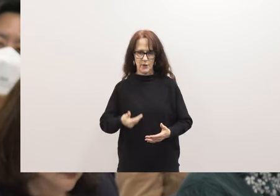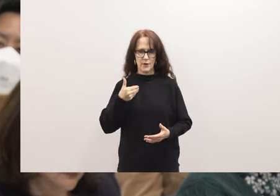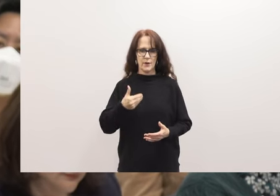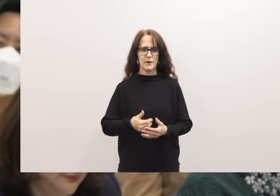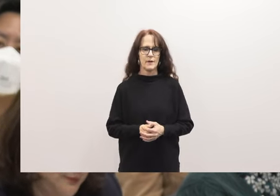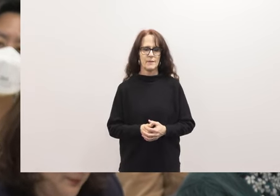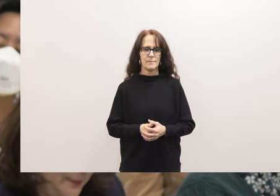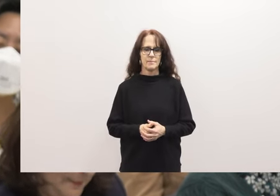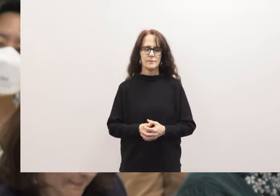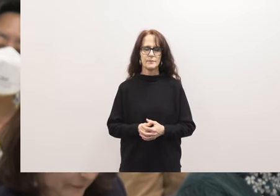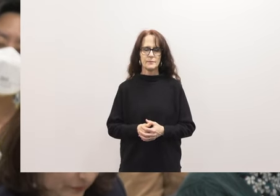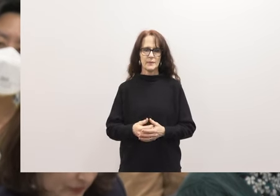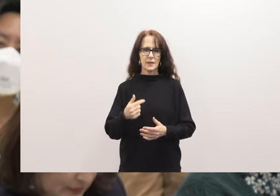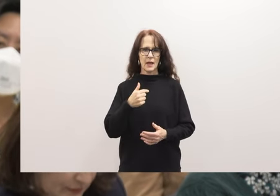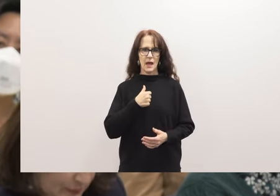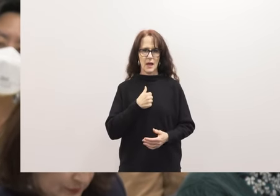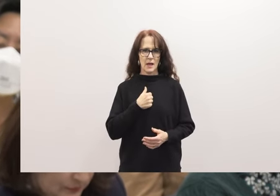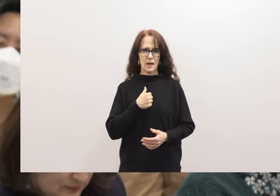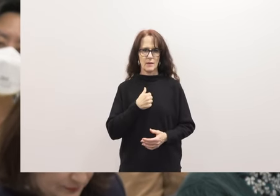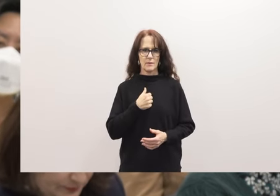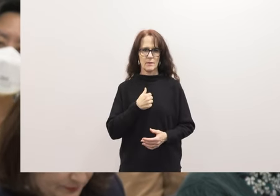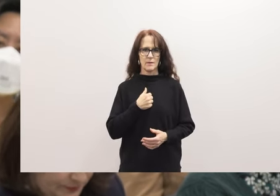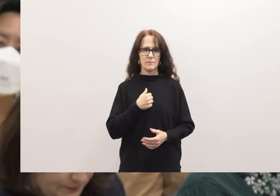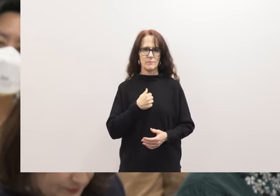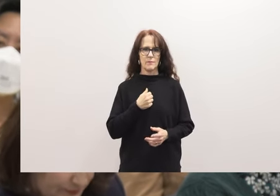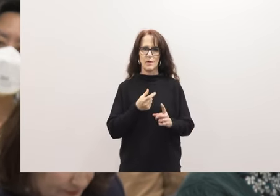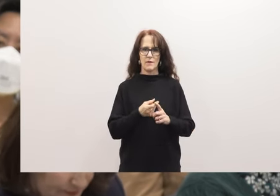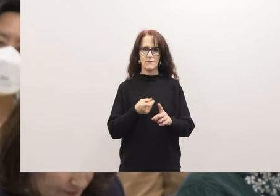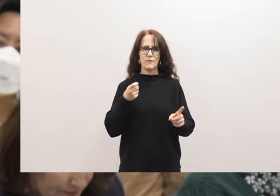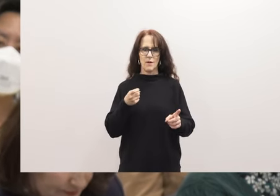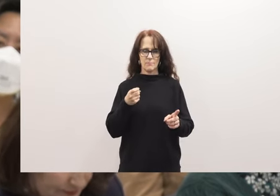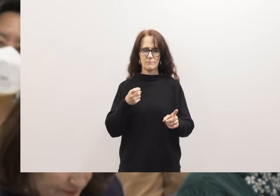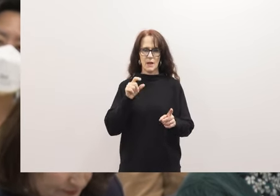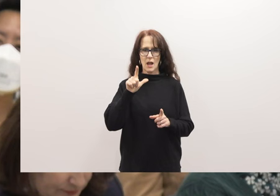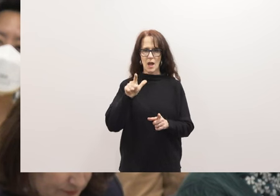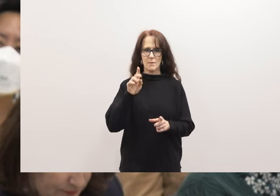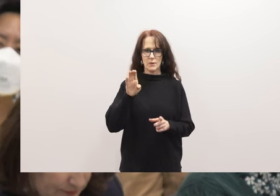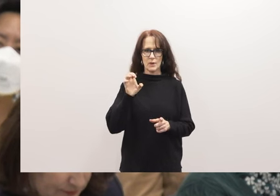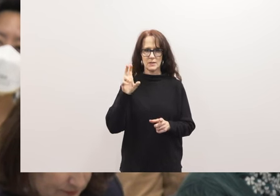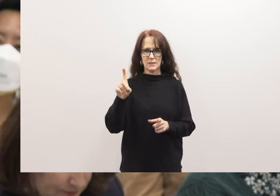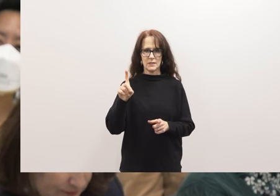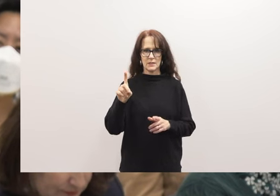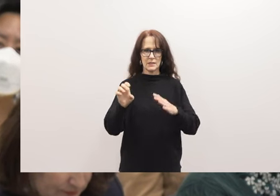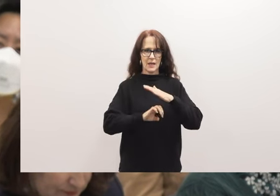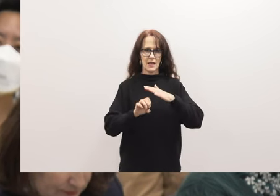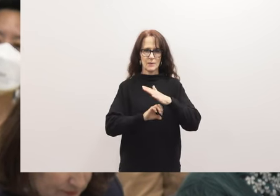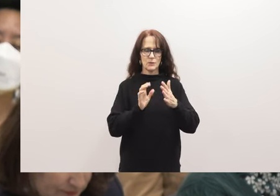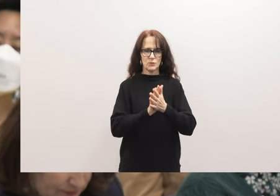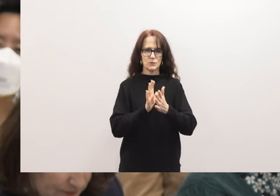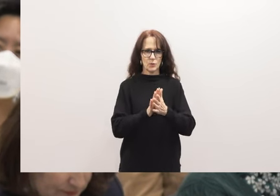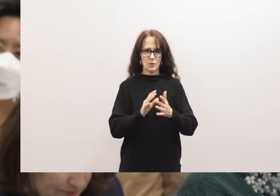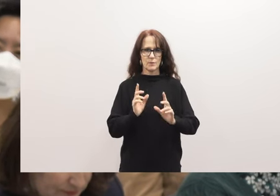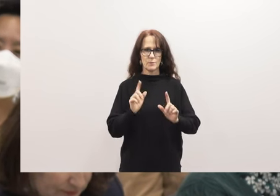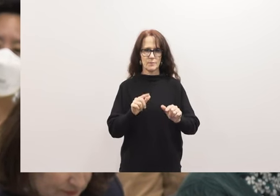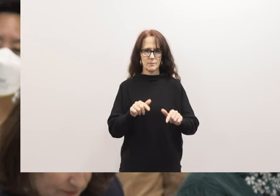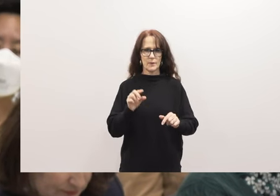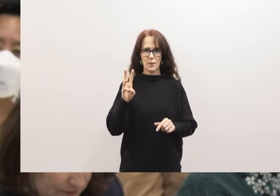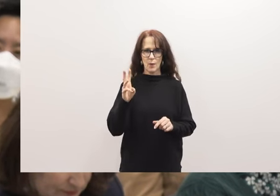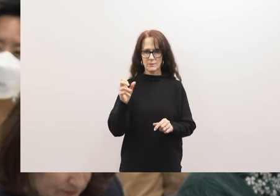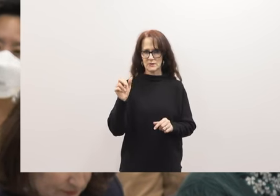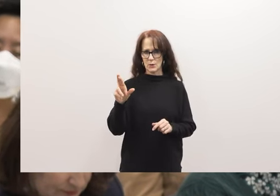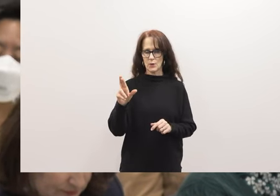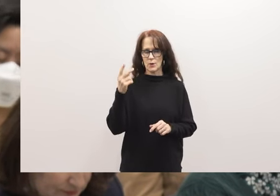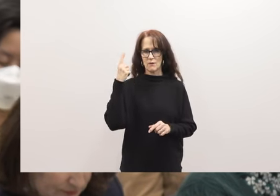I am a product of Long Beach Unified School District Elementary School. I went to Webster Elementary